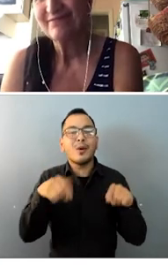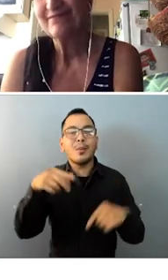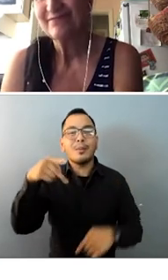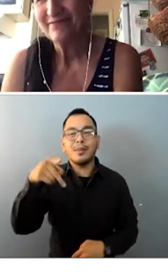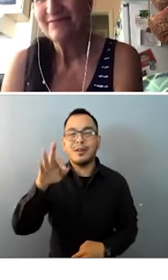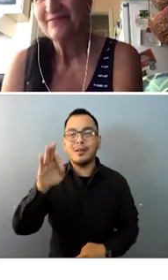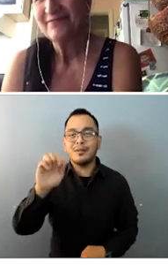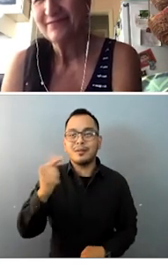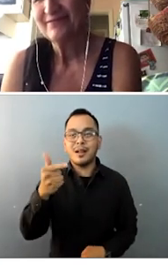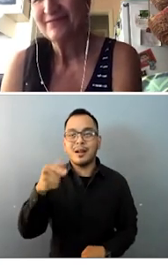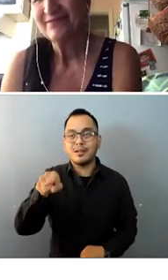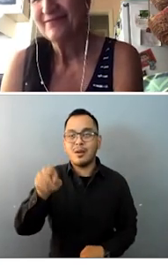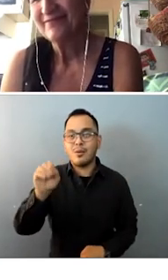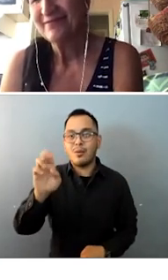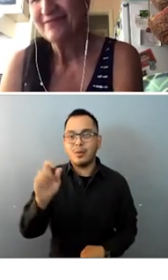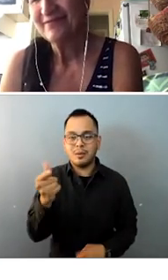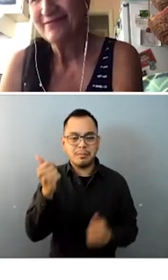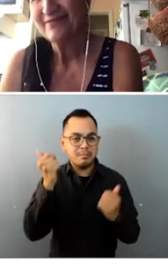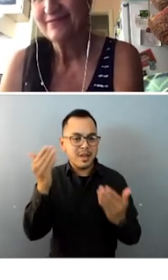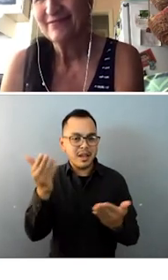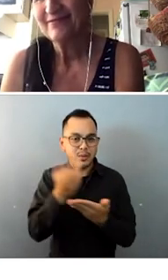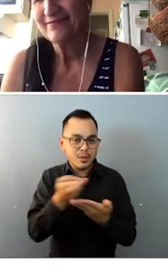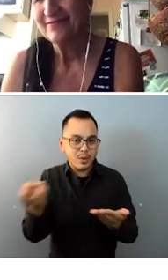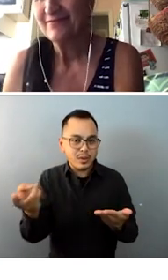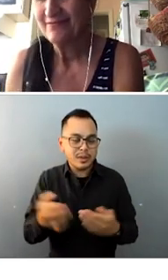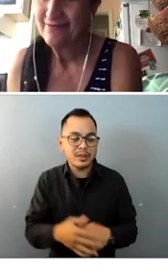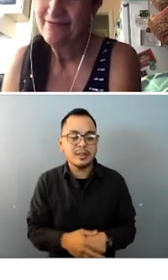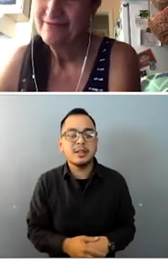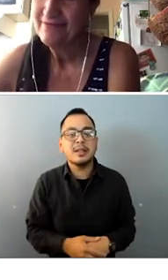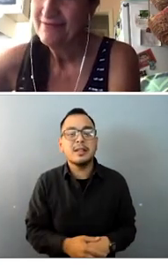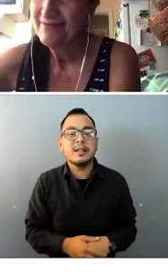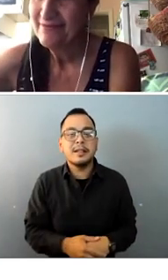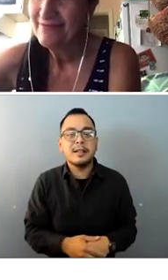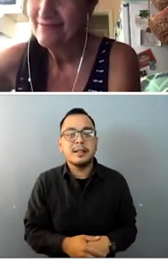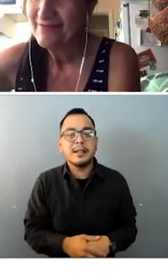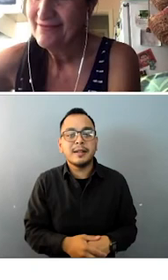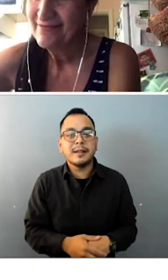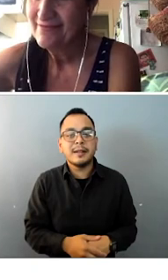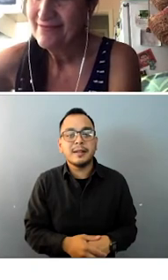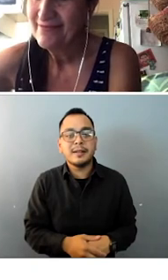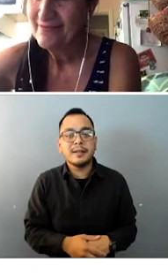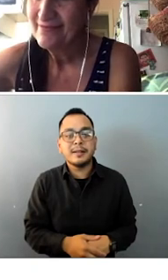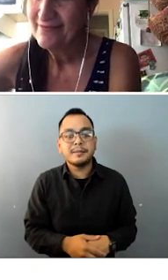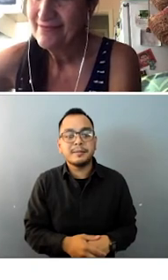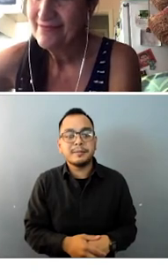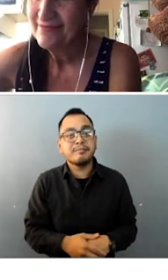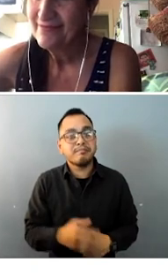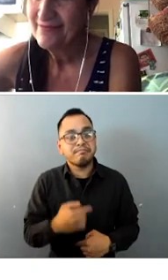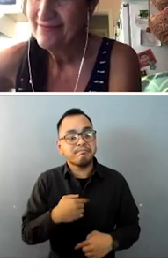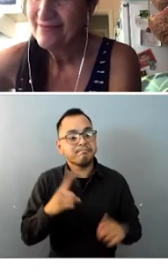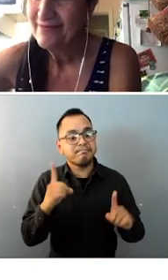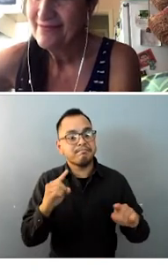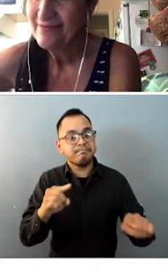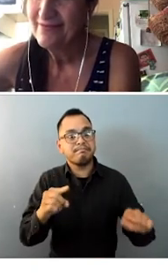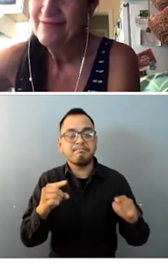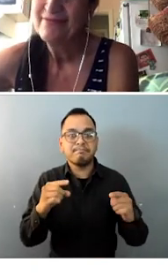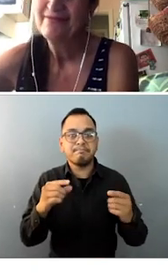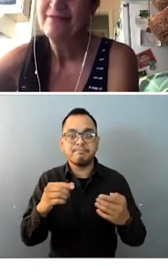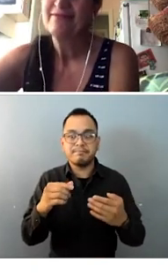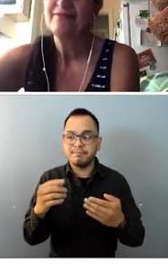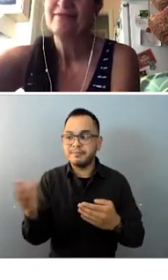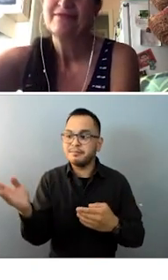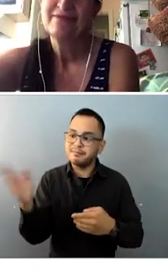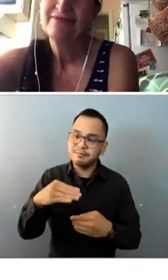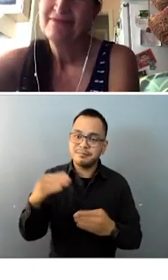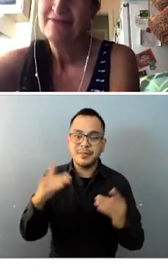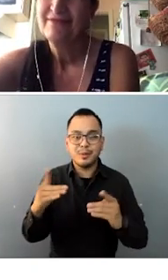are enormous resources, and I go there and direct others